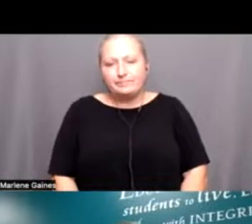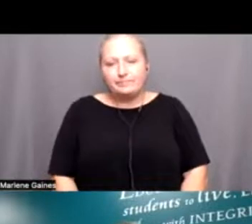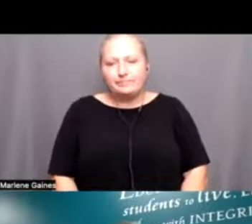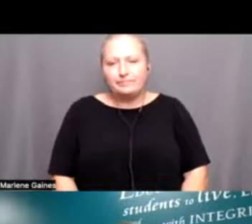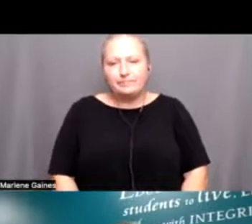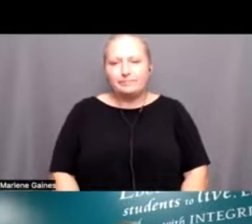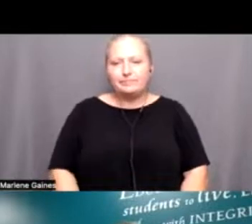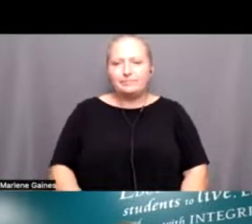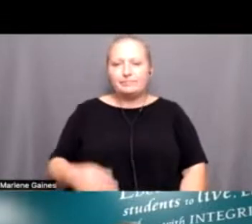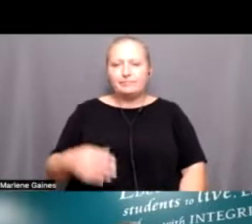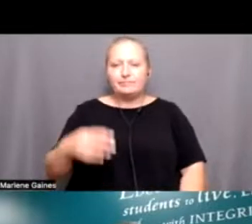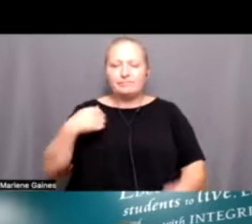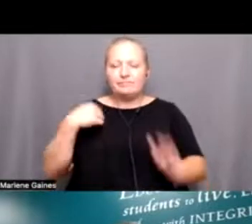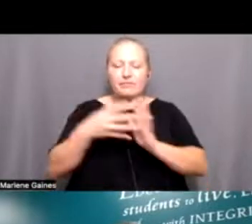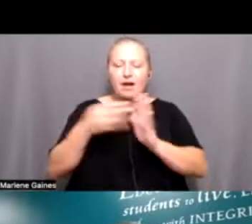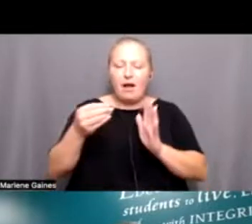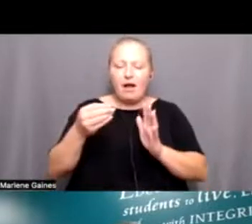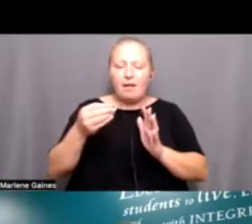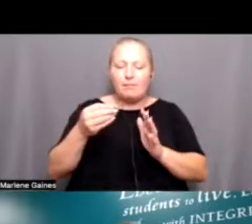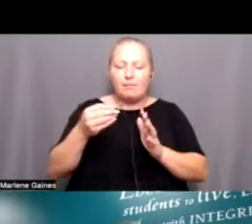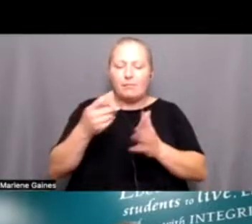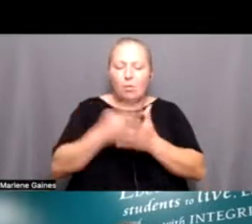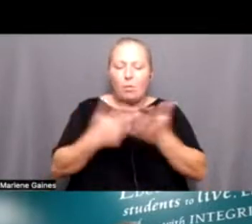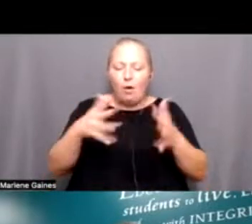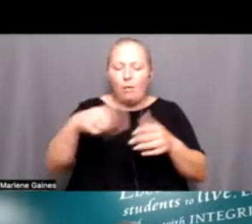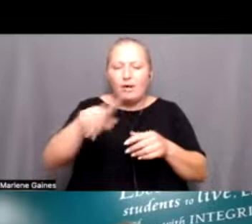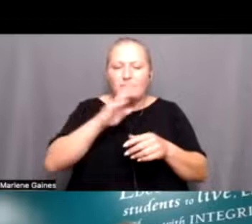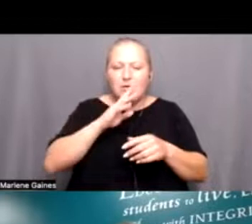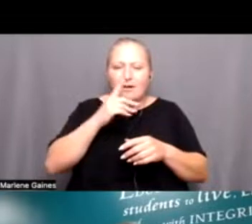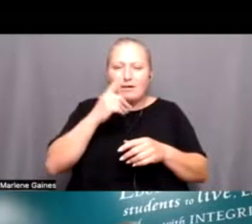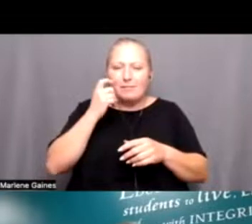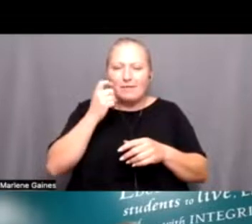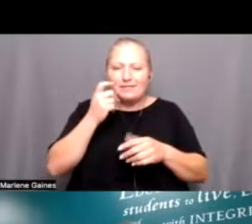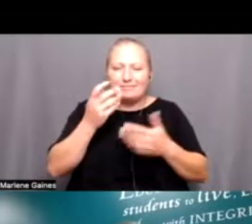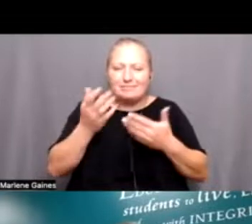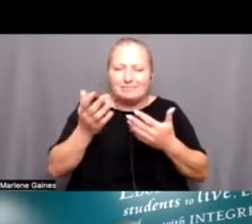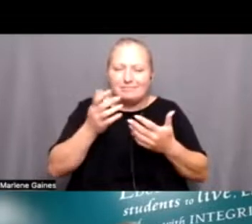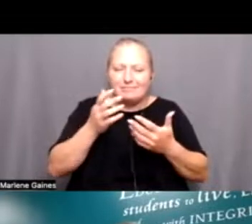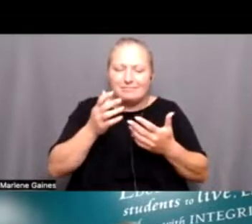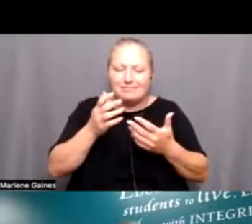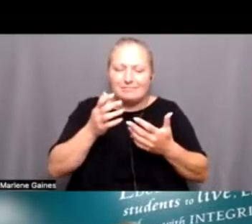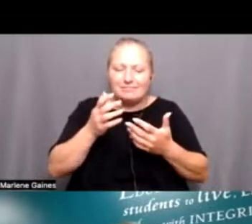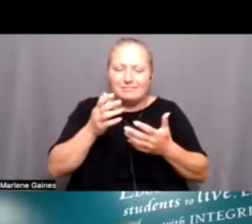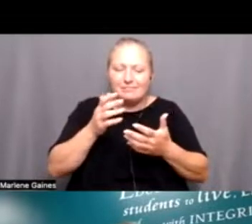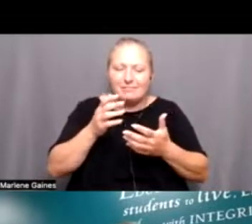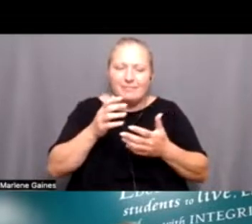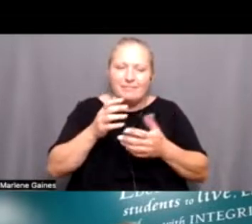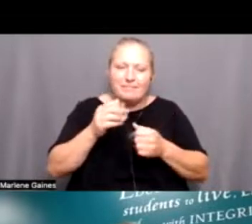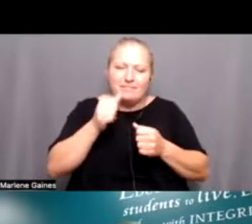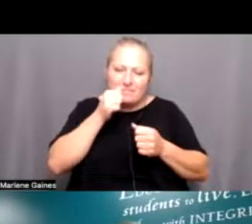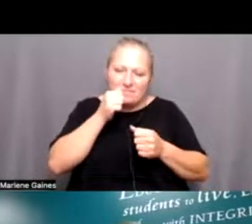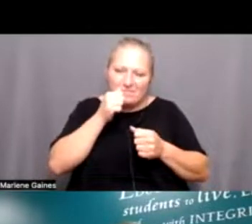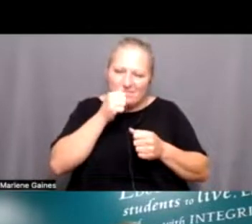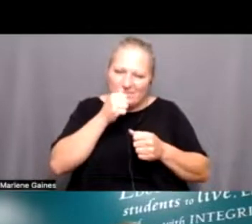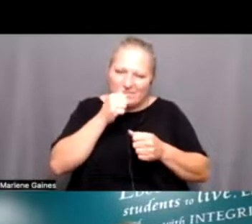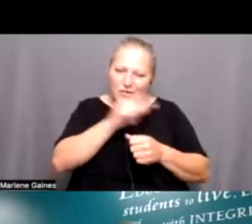I think I'll just bounce off what's already been said, just because it's kind of relevant. So a couple of things, and I think Trustee Watkins,